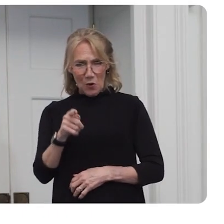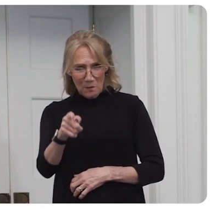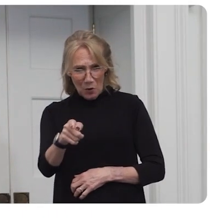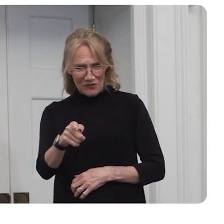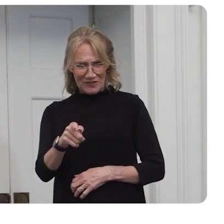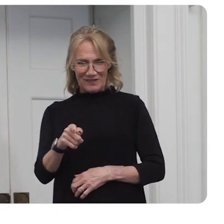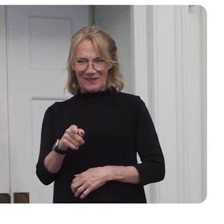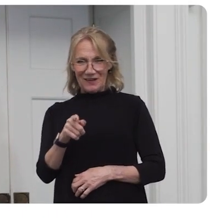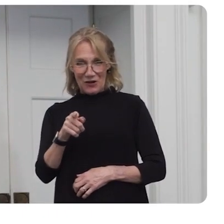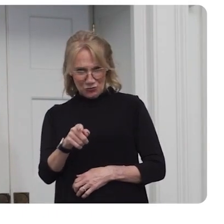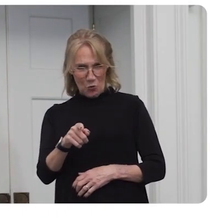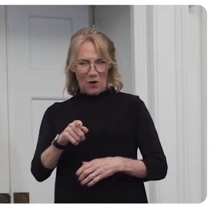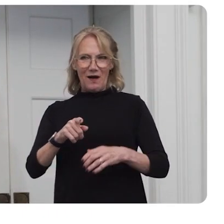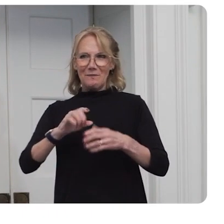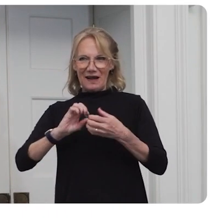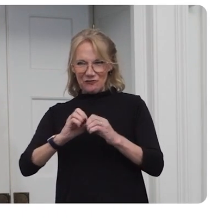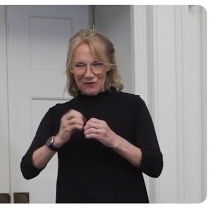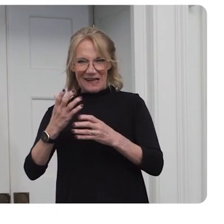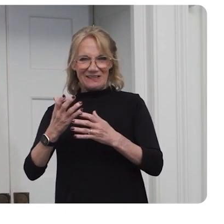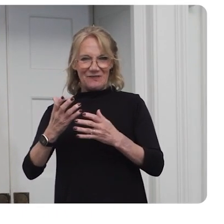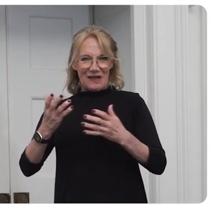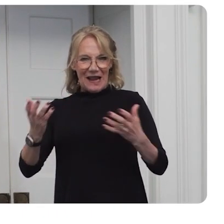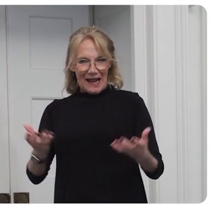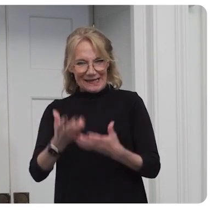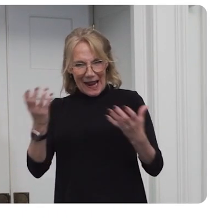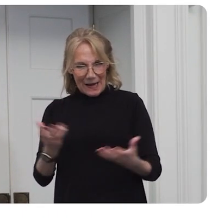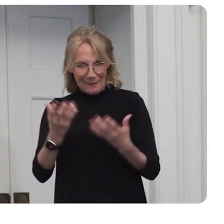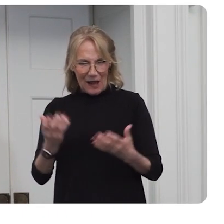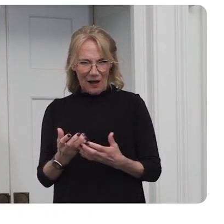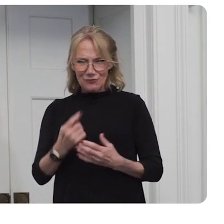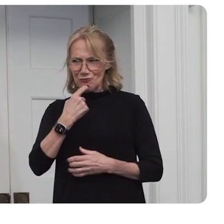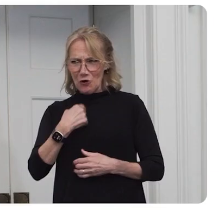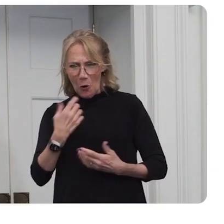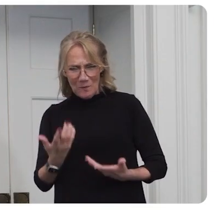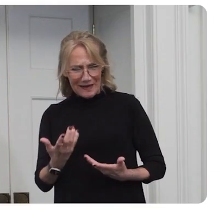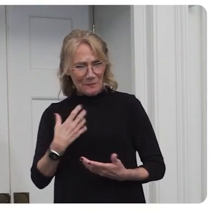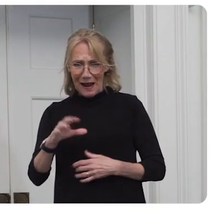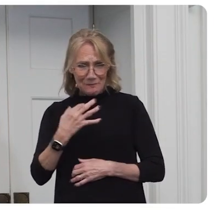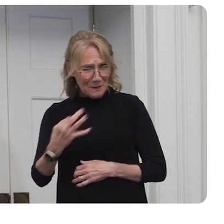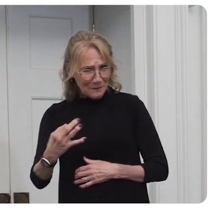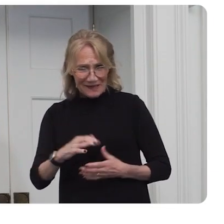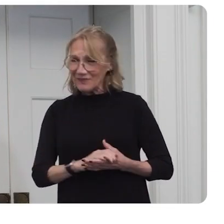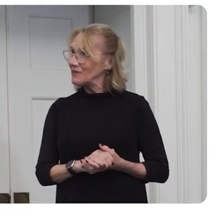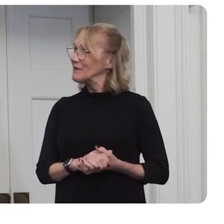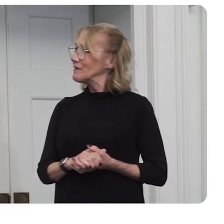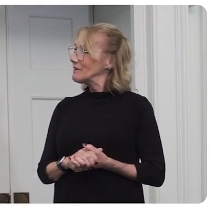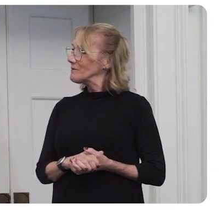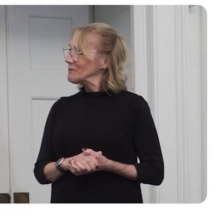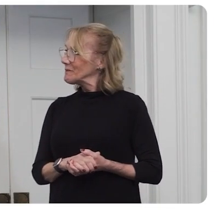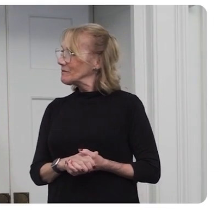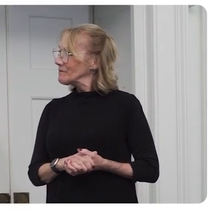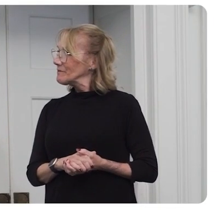of pointing at me, going like, "You're going to be my creative enabler," and it was like I wasn't even picked by that point. It was like, oh my